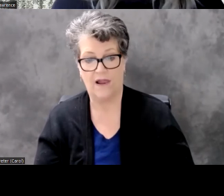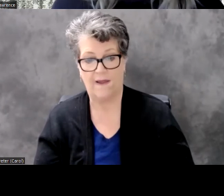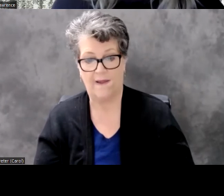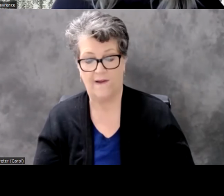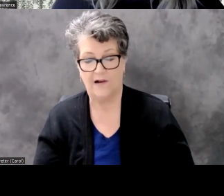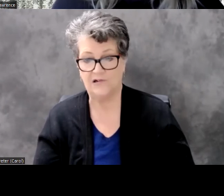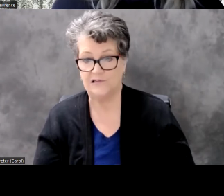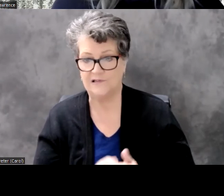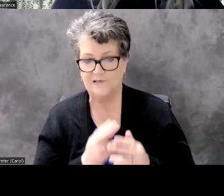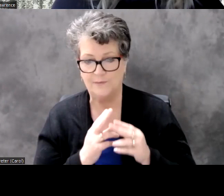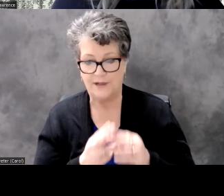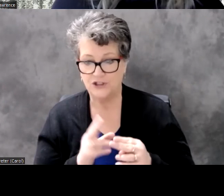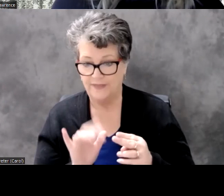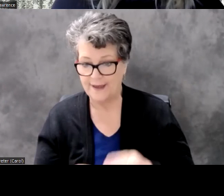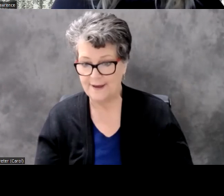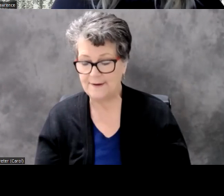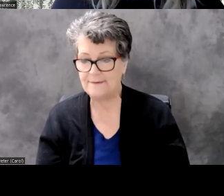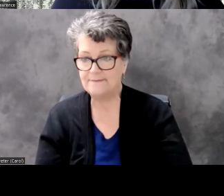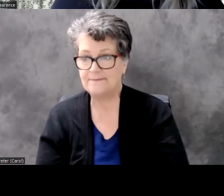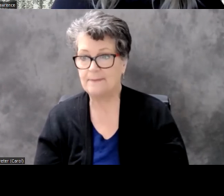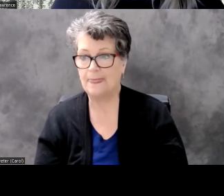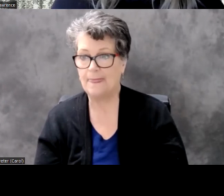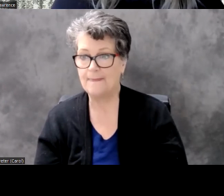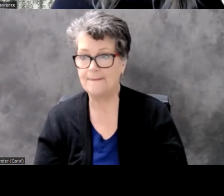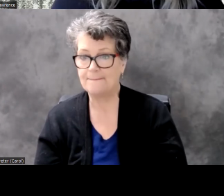been mentioned.